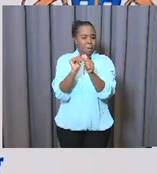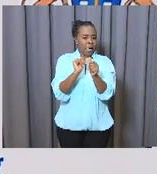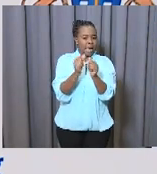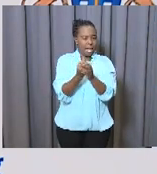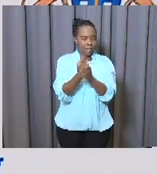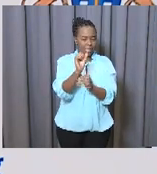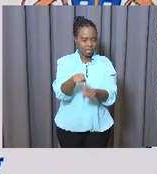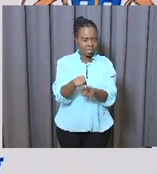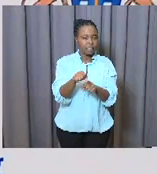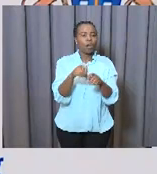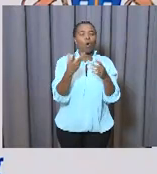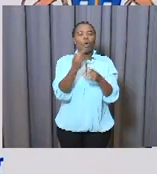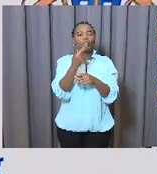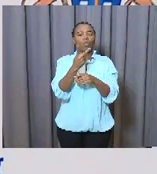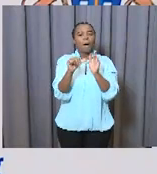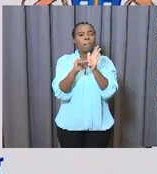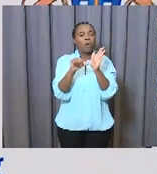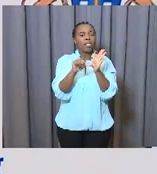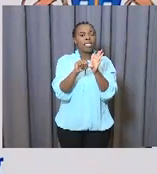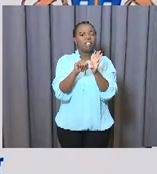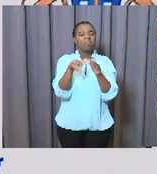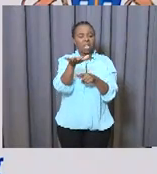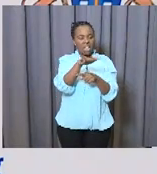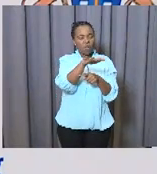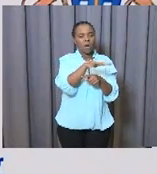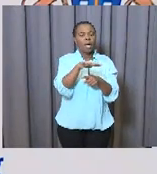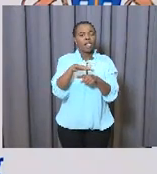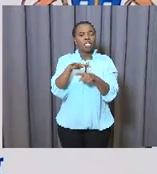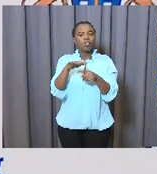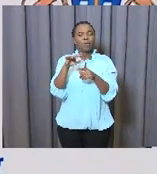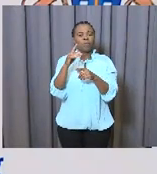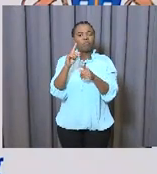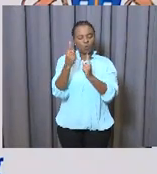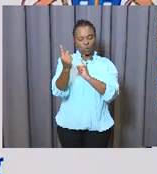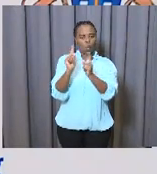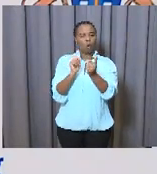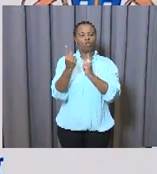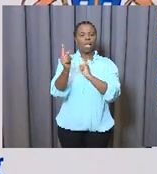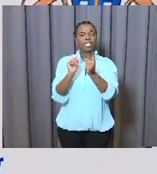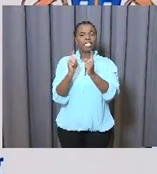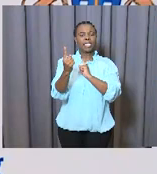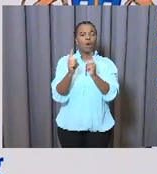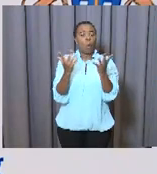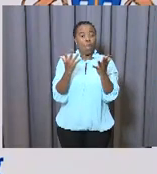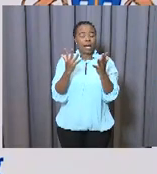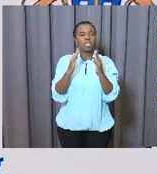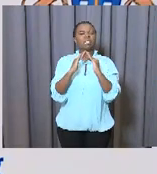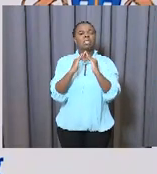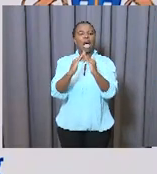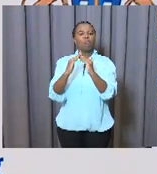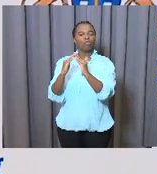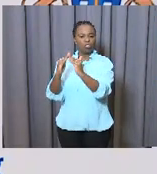The other important area of risk is the potential for high social distancing in the townships is